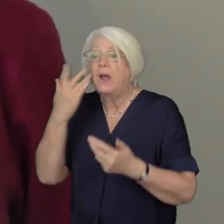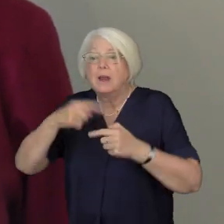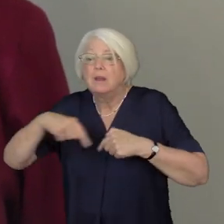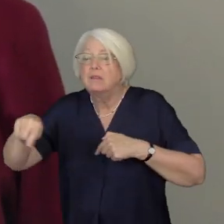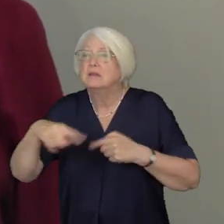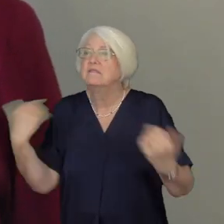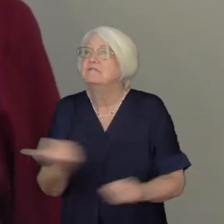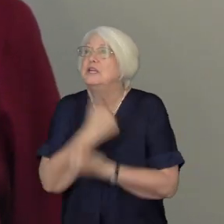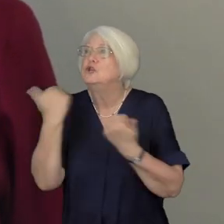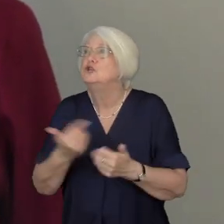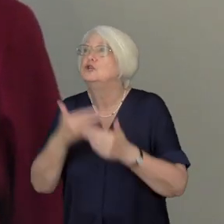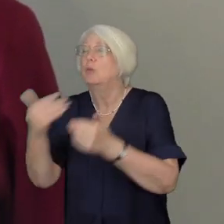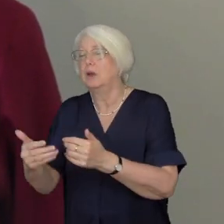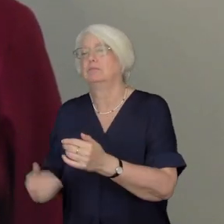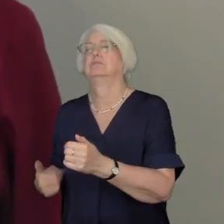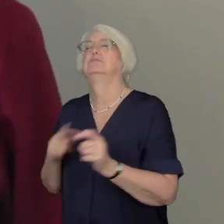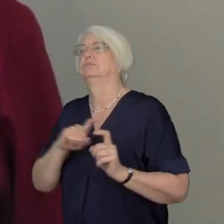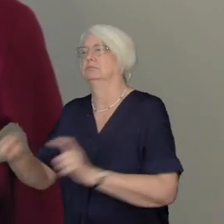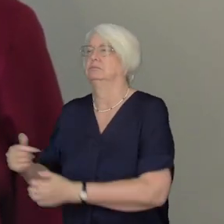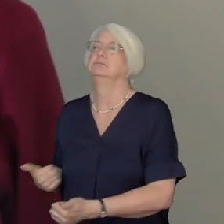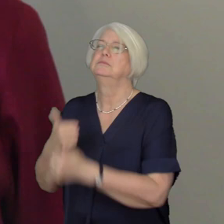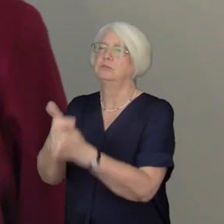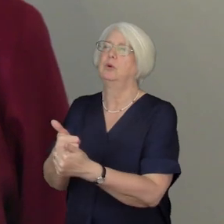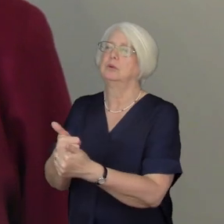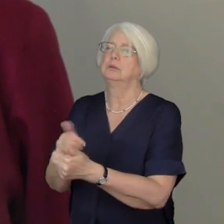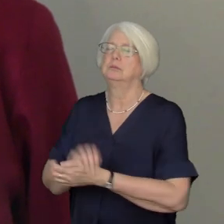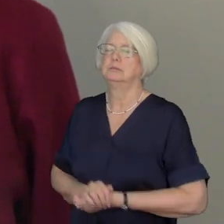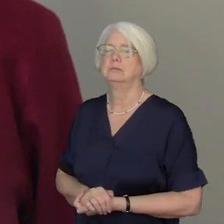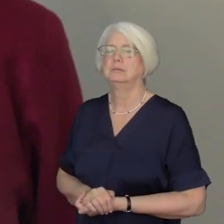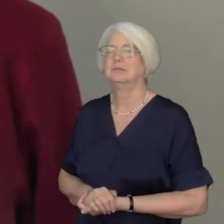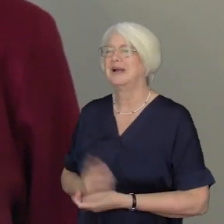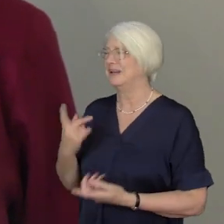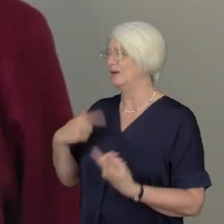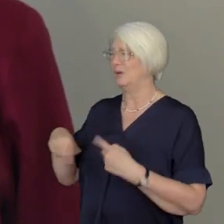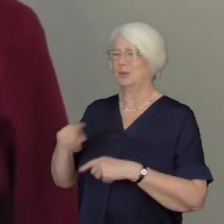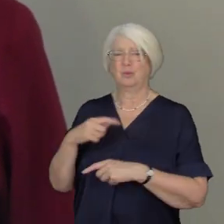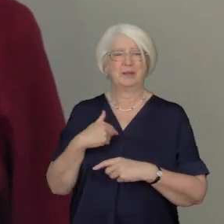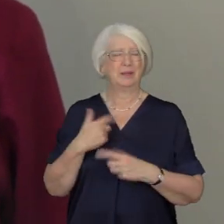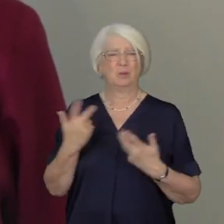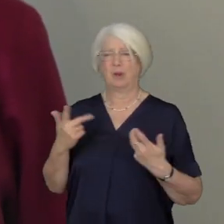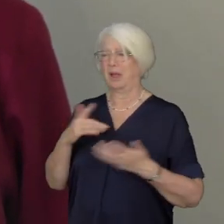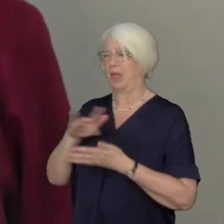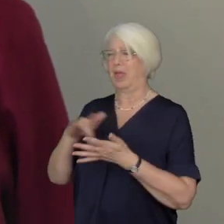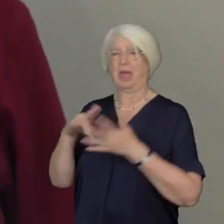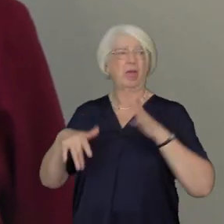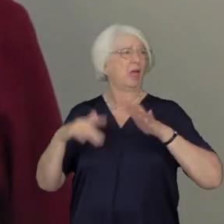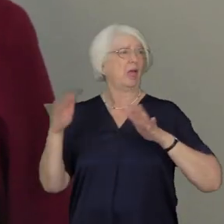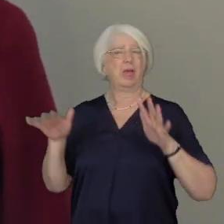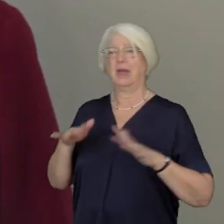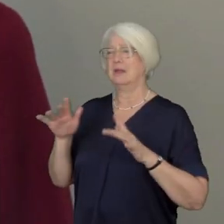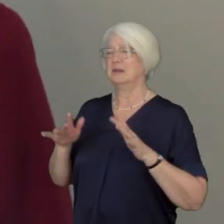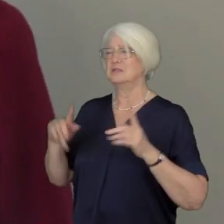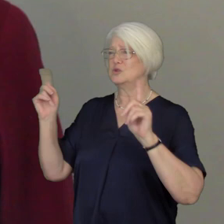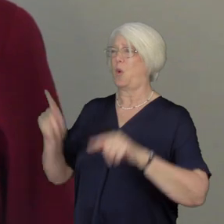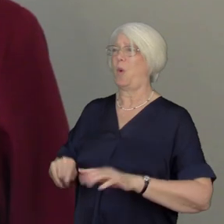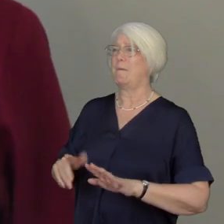support them when all this is over. And we, who are in the midst of this storm, should hear the